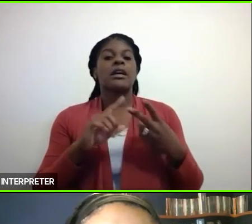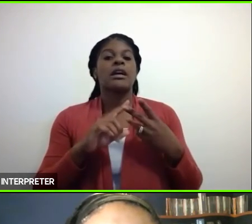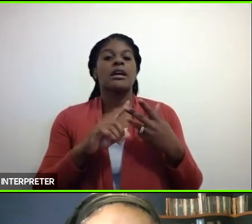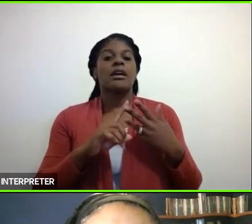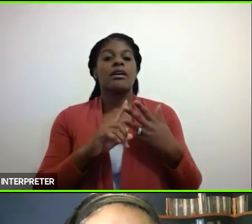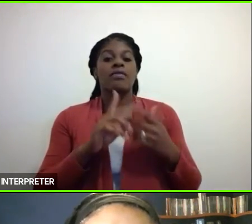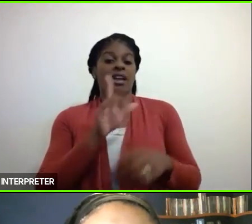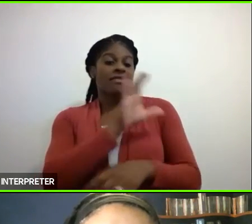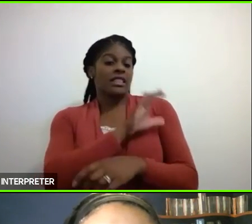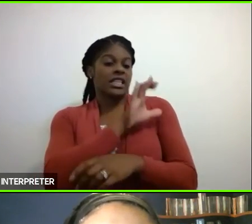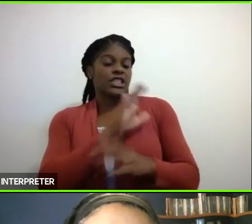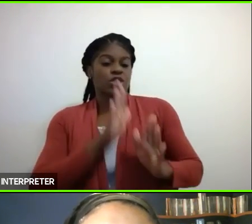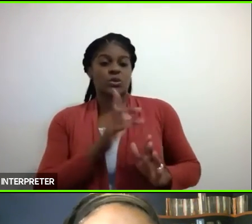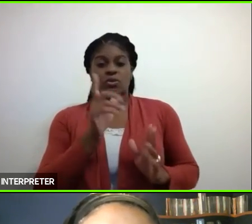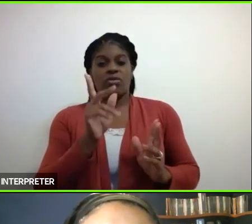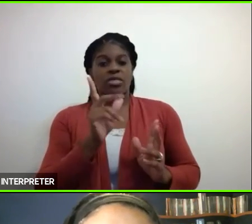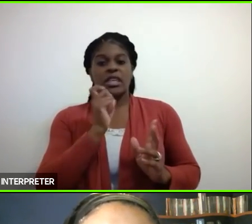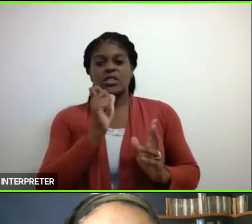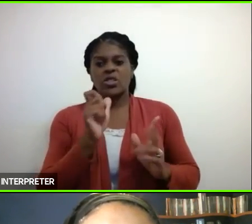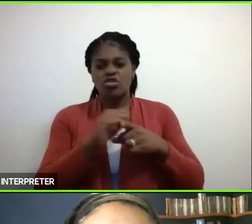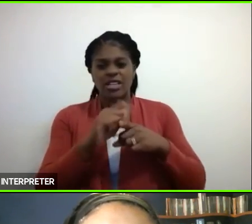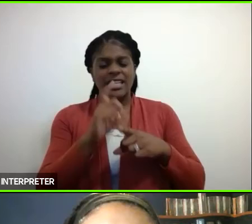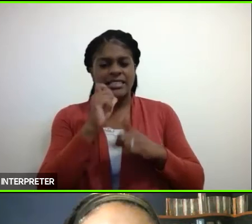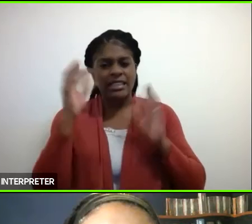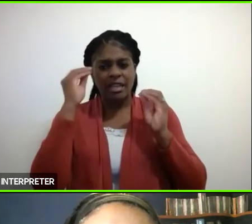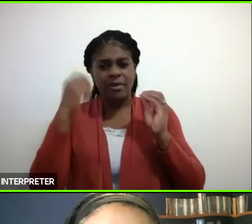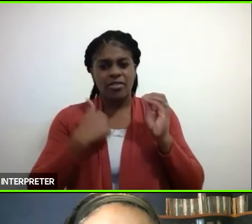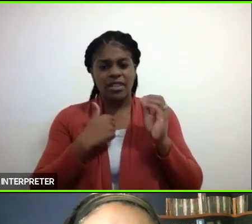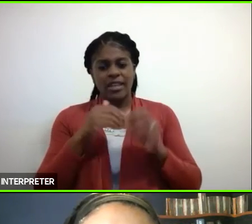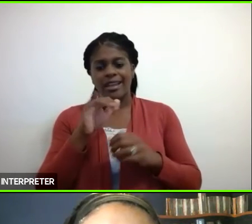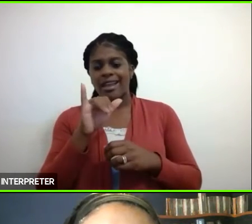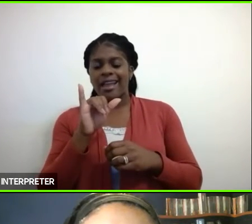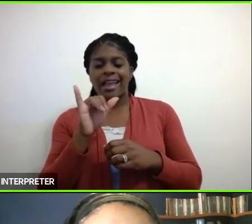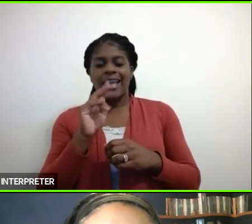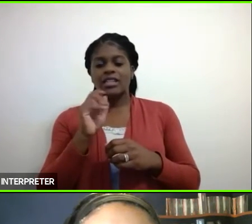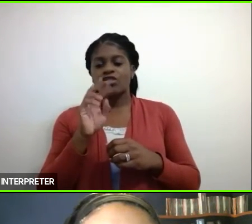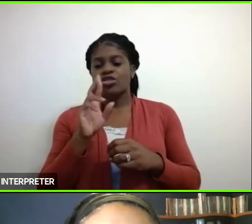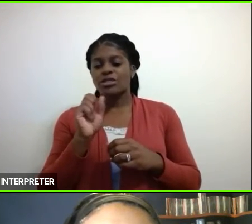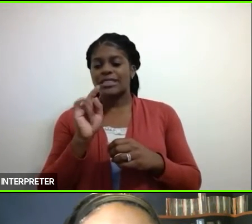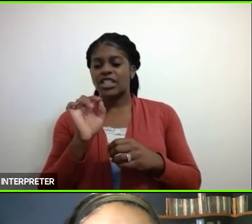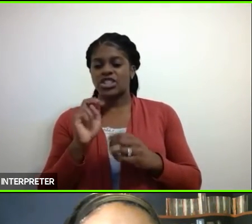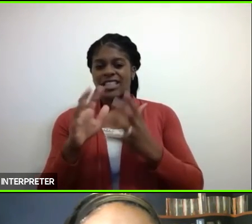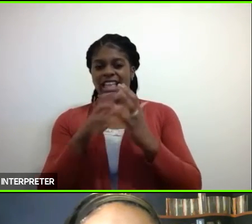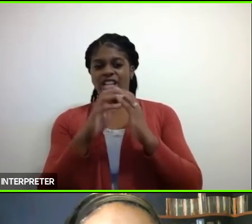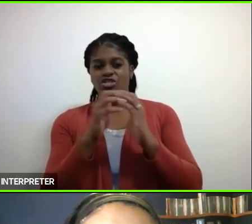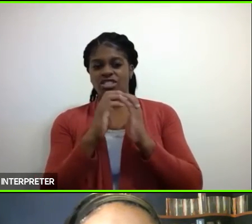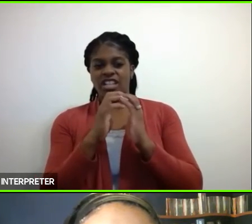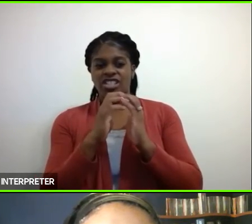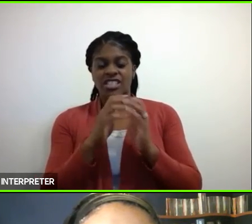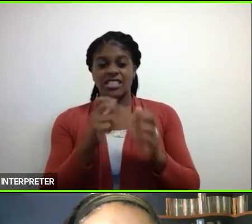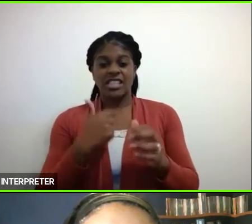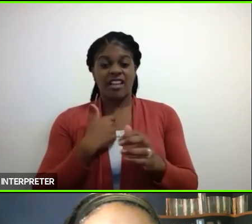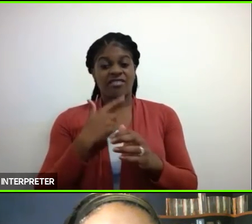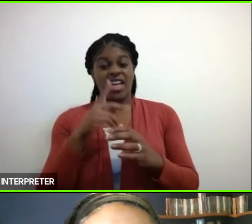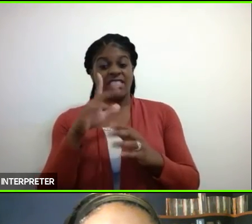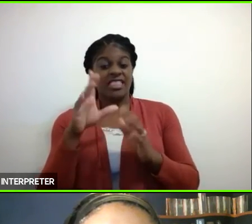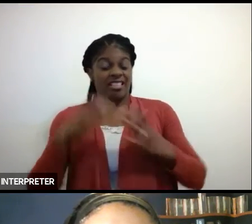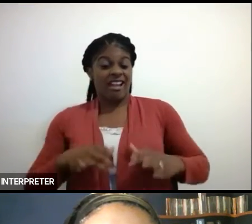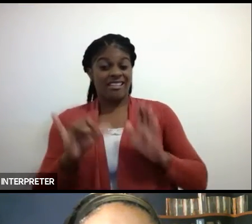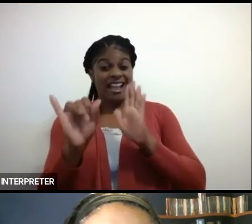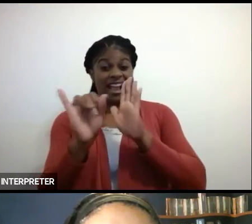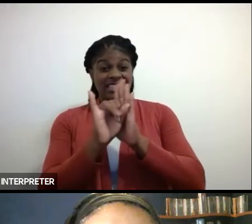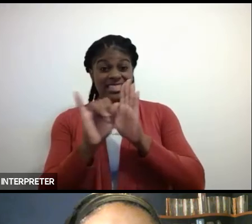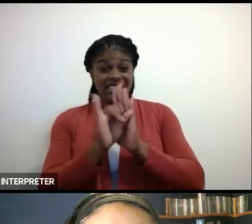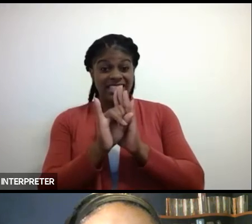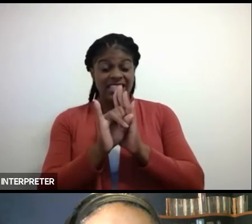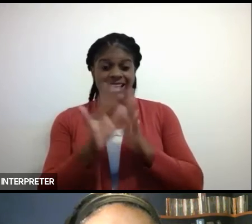clinicians who are trained to not think about the intersections of individuals, their clients' identities that lead to